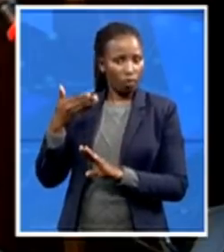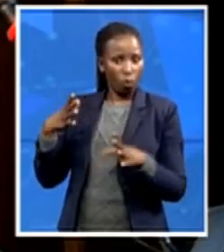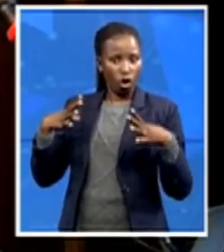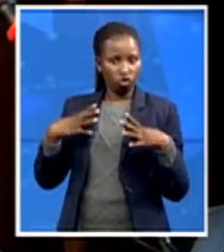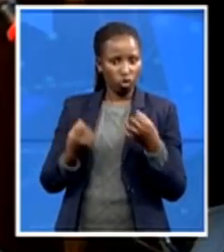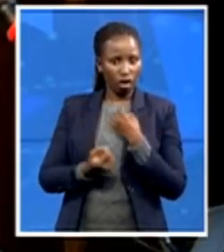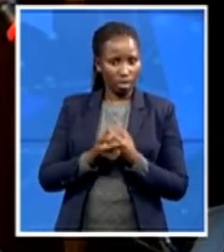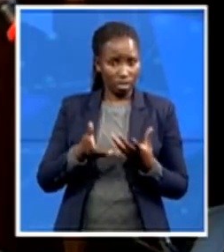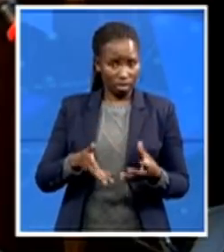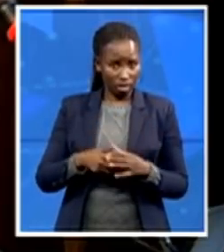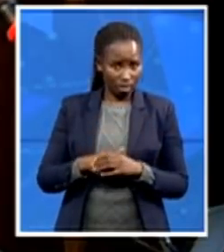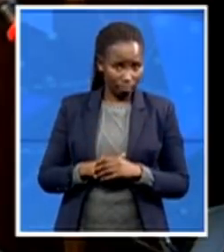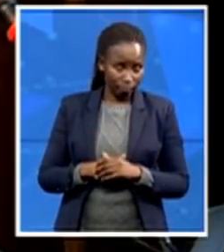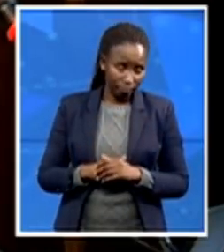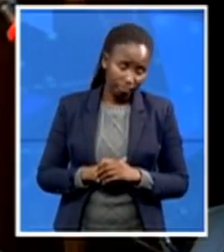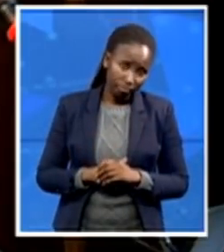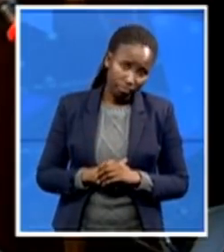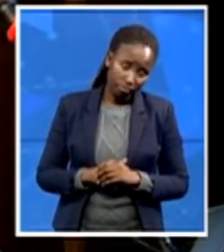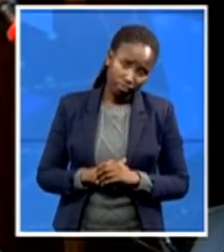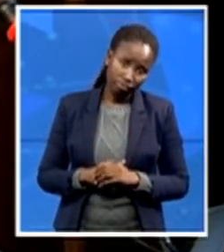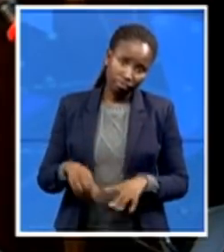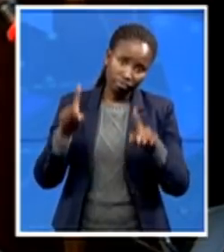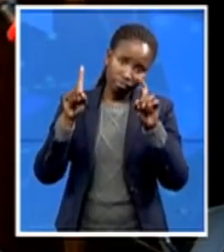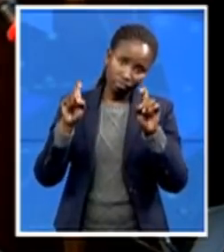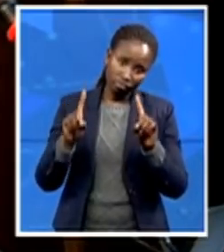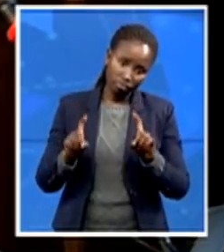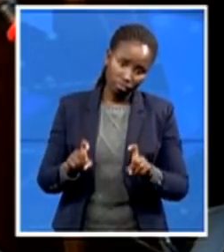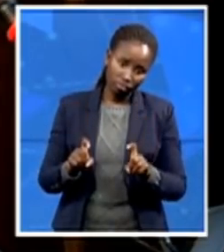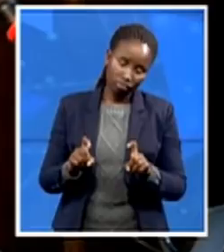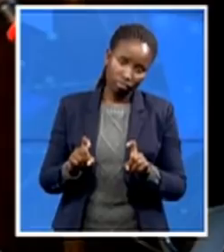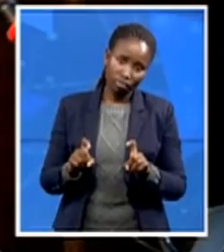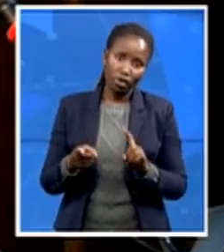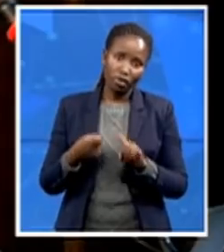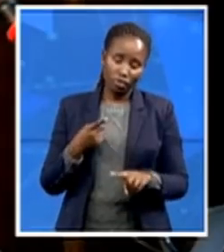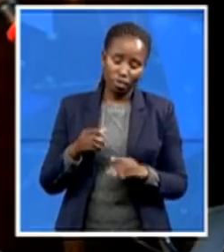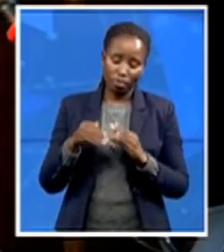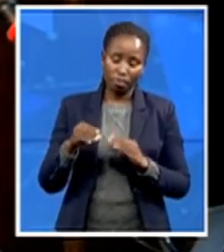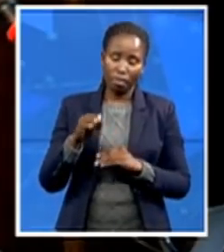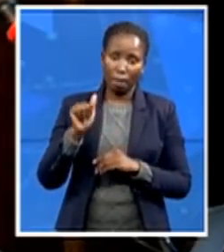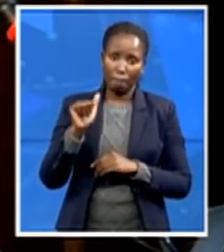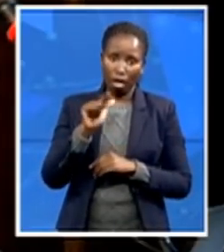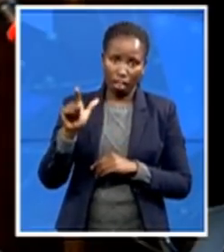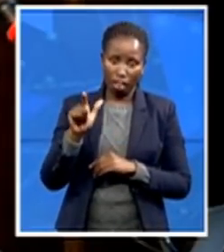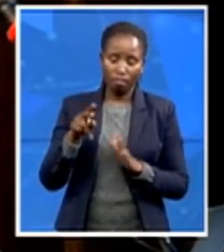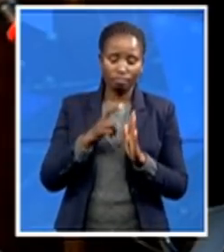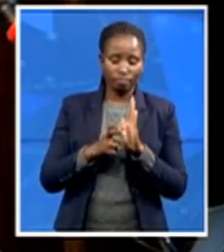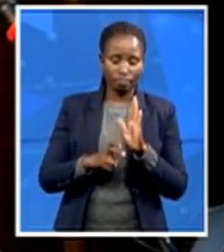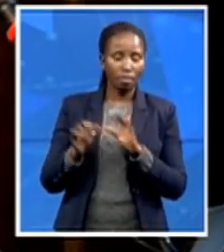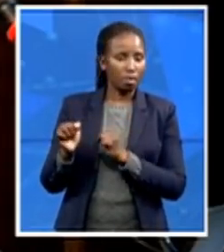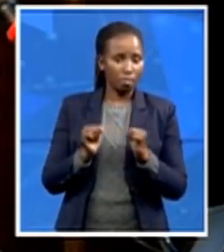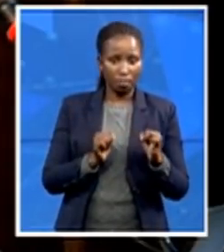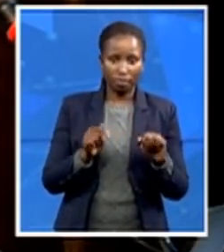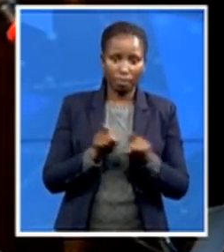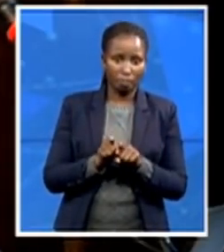The principles bail applications remains exactly the same, and the courts do not discriminate between the